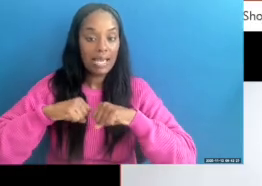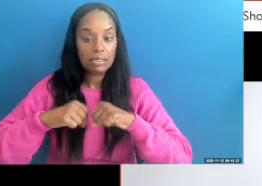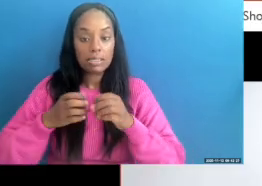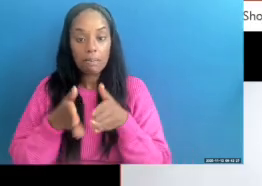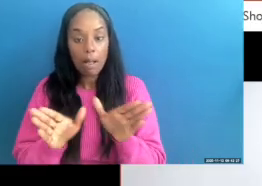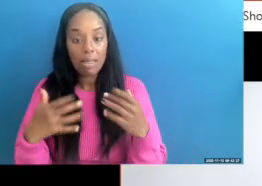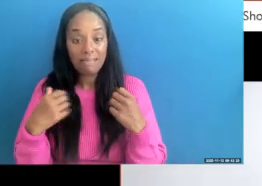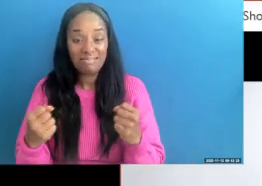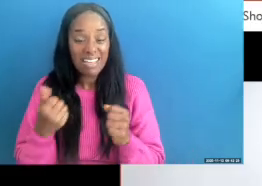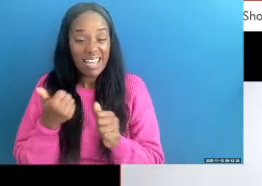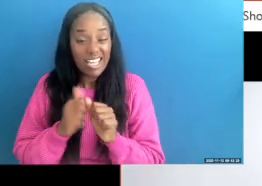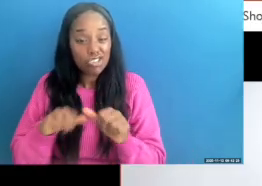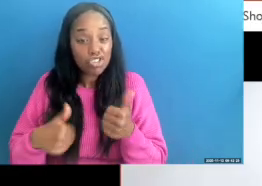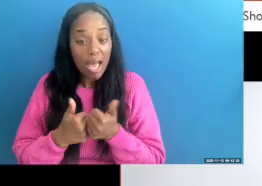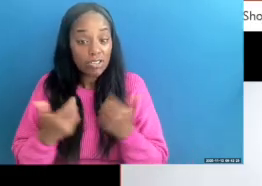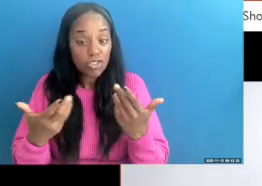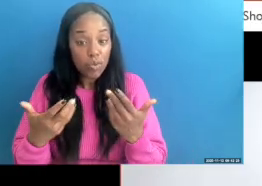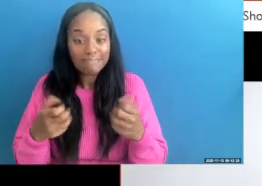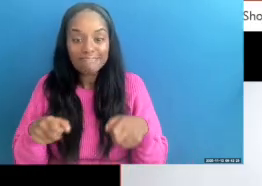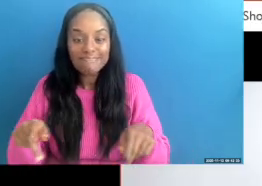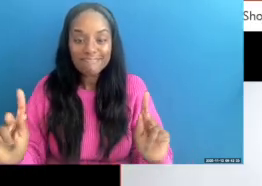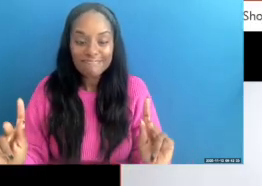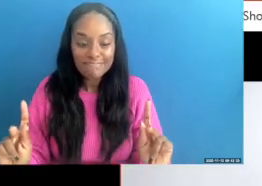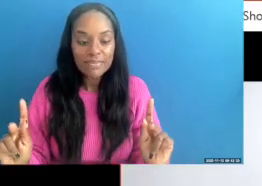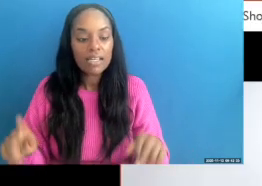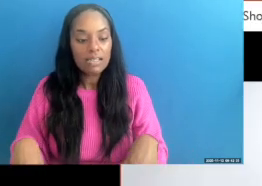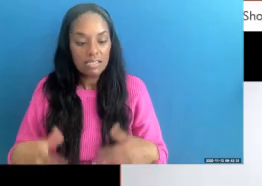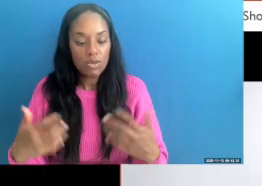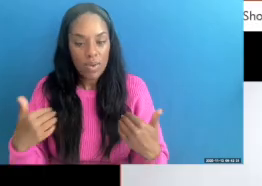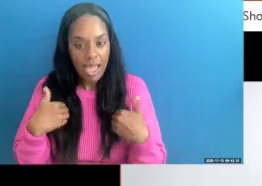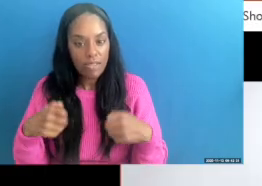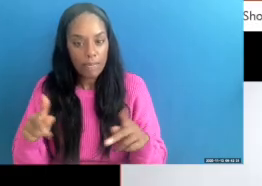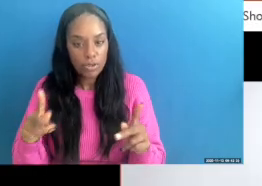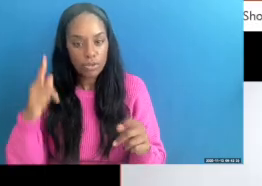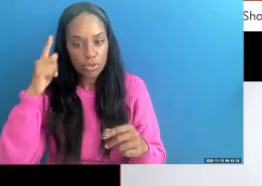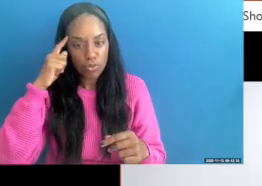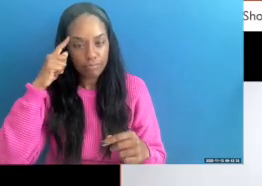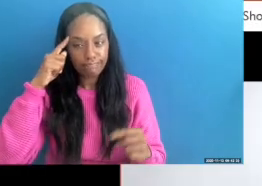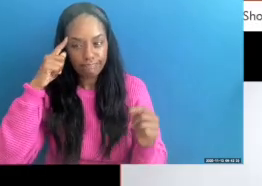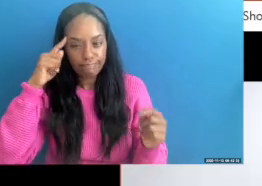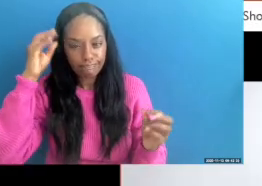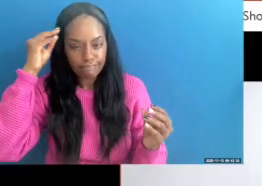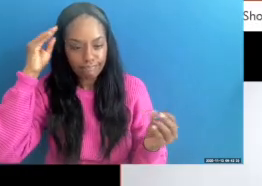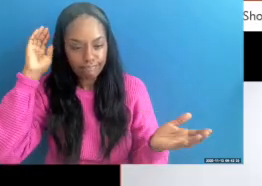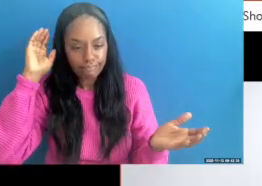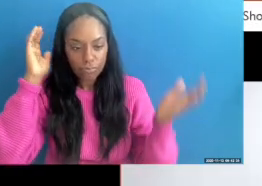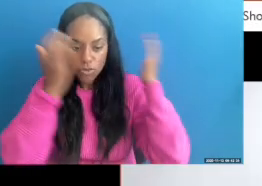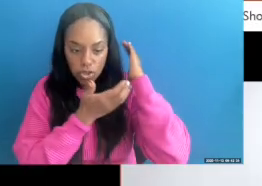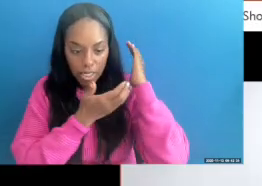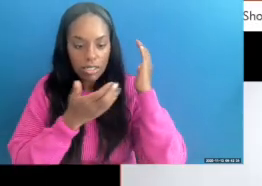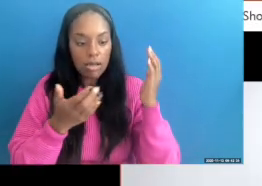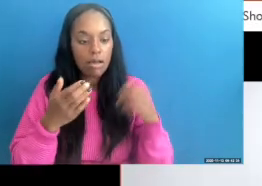and we have the opportunity now to rethink how we do these programs, how we should be designing new programs, what funding is